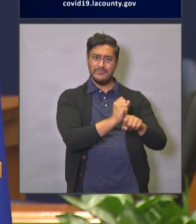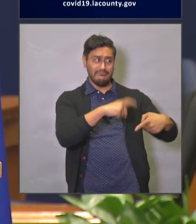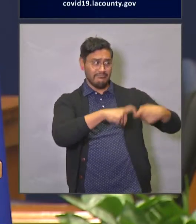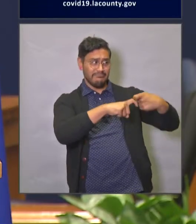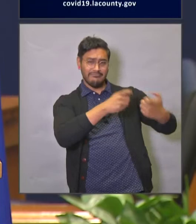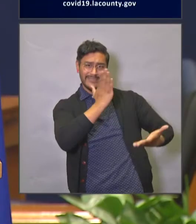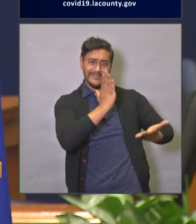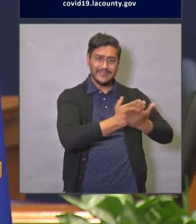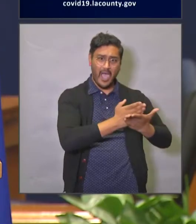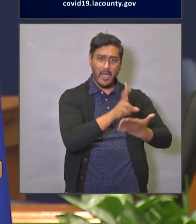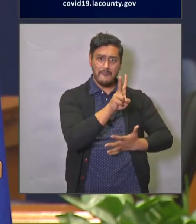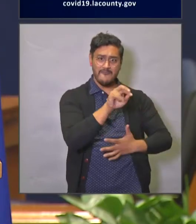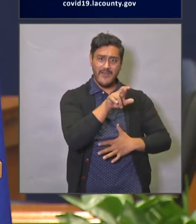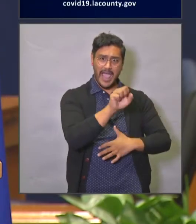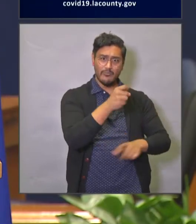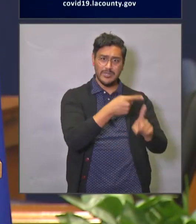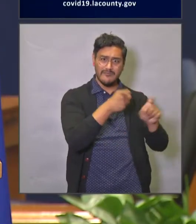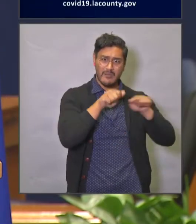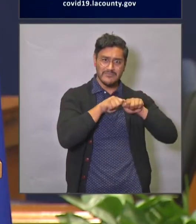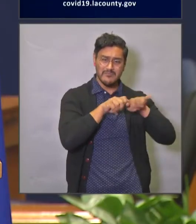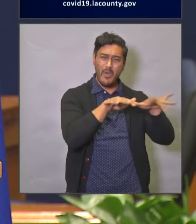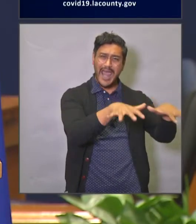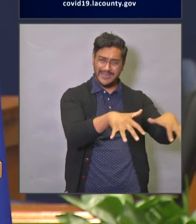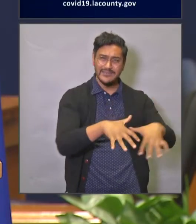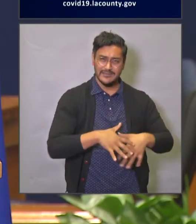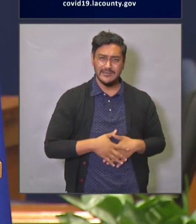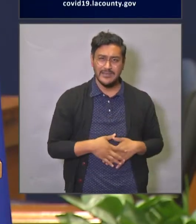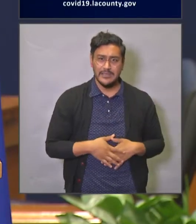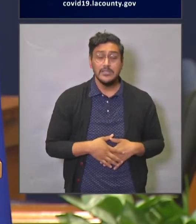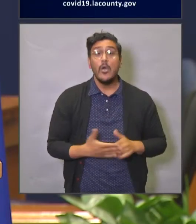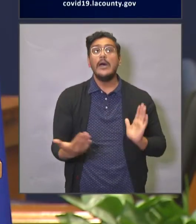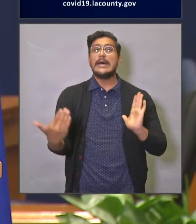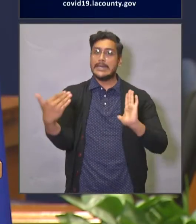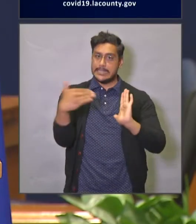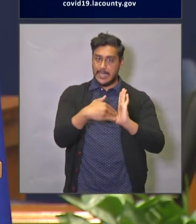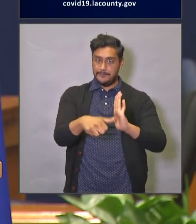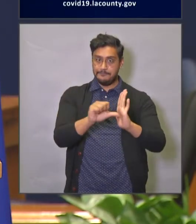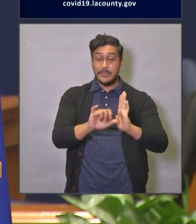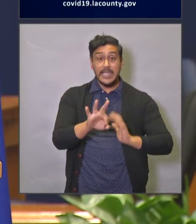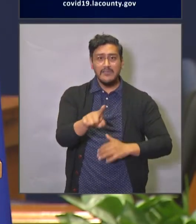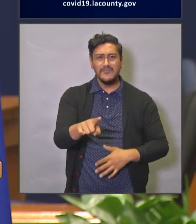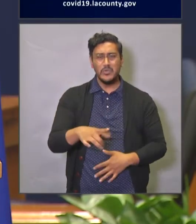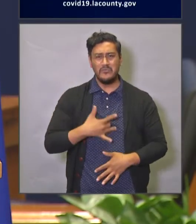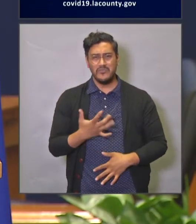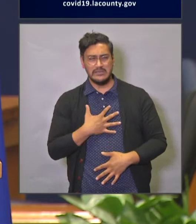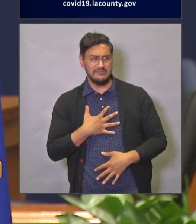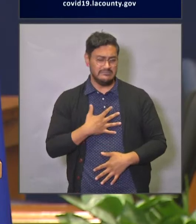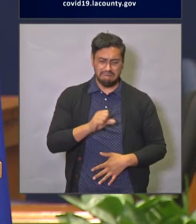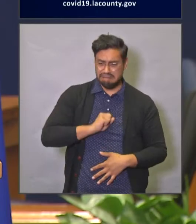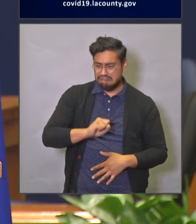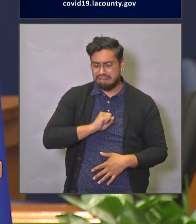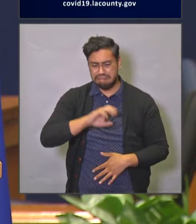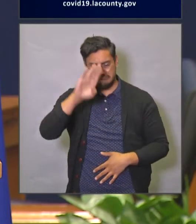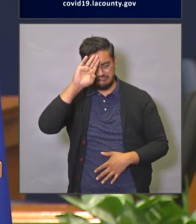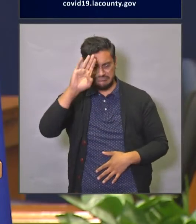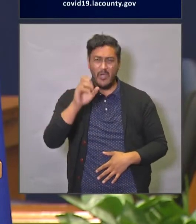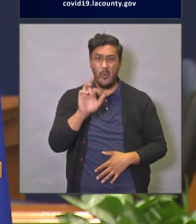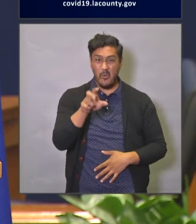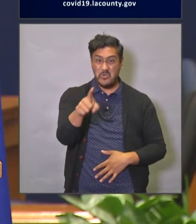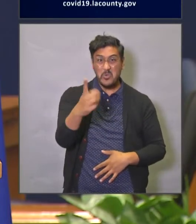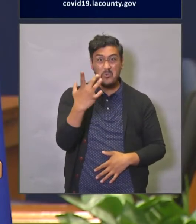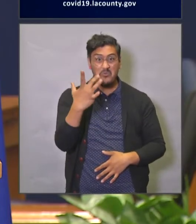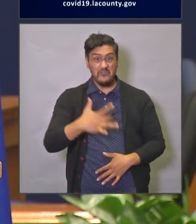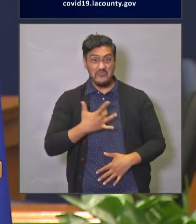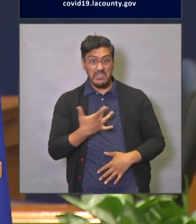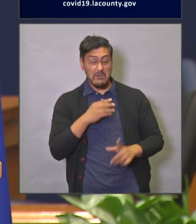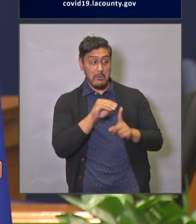to transmit in the communities. So remember, if you have symptoms of COVID, if you've been exposed or you think you might have been exposed